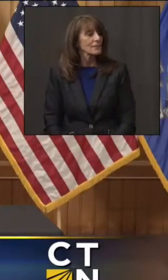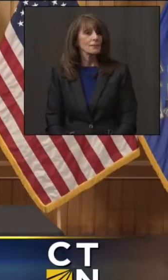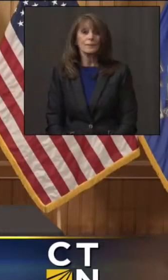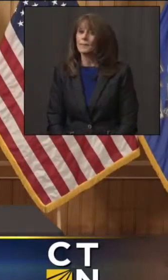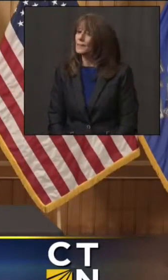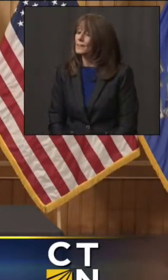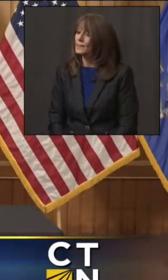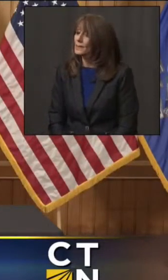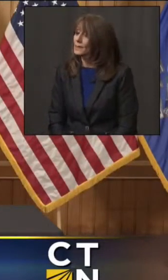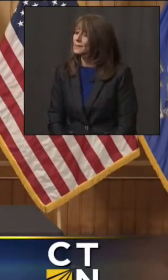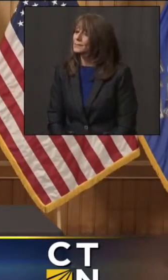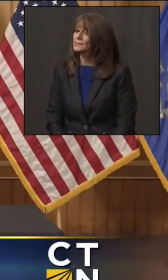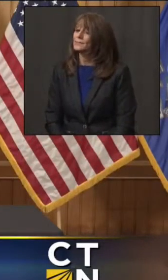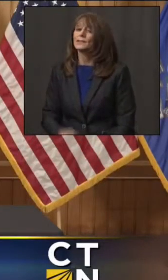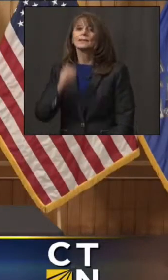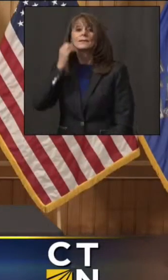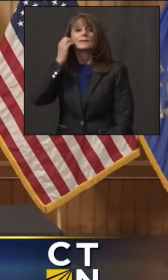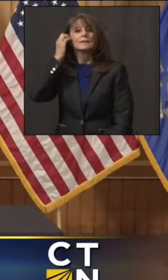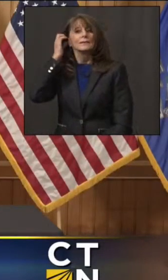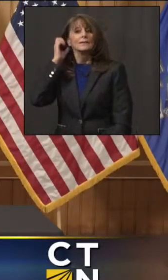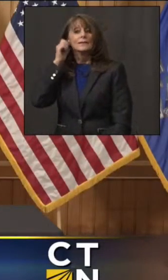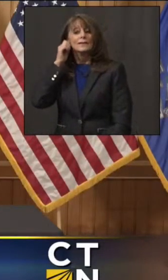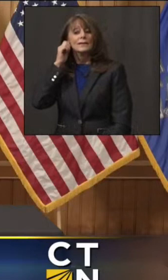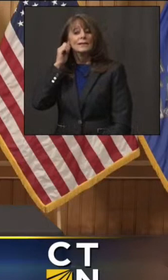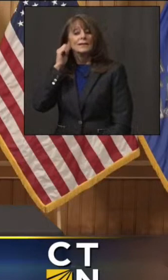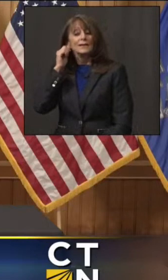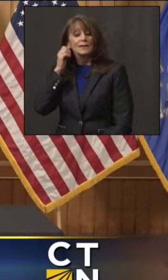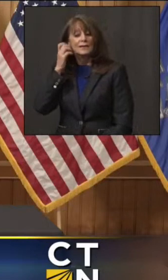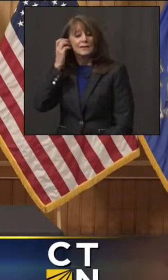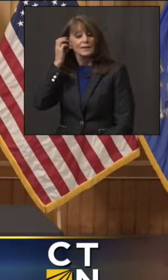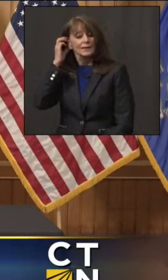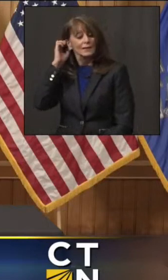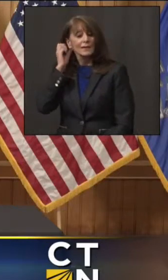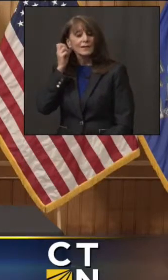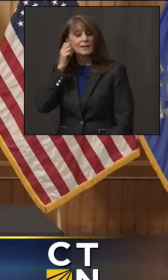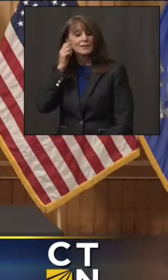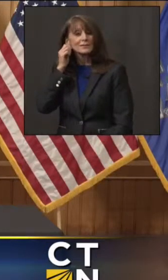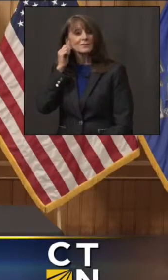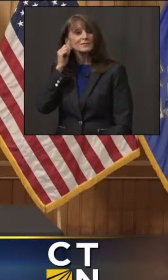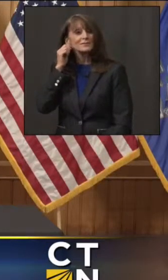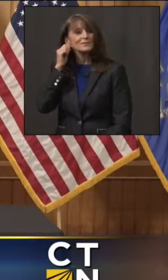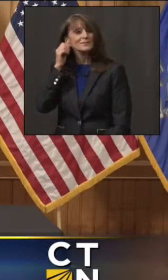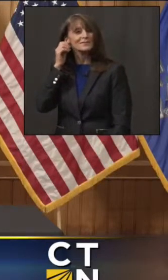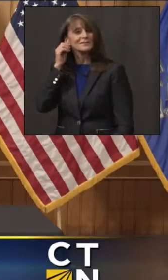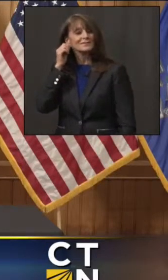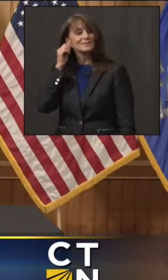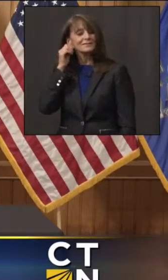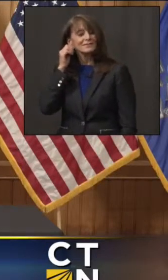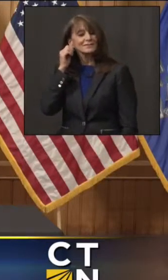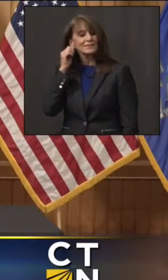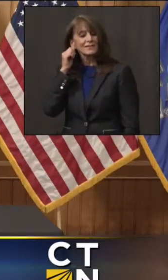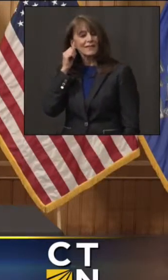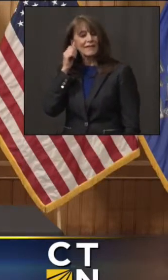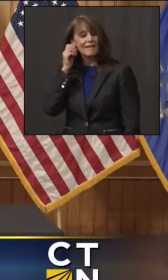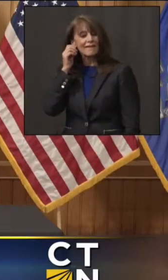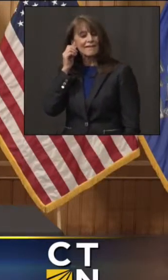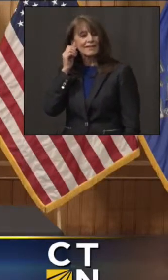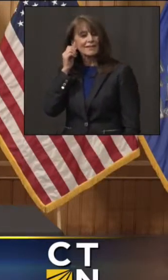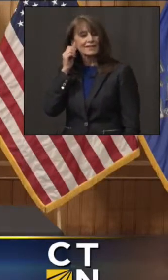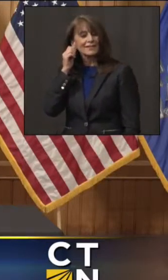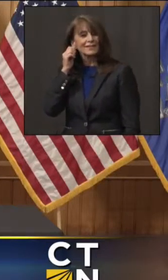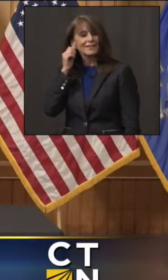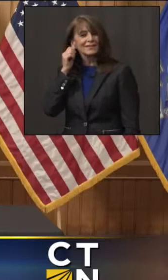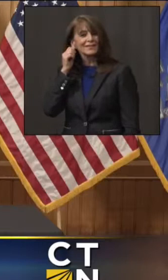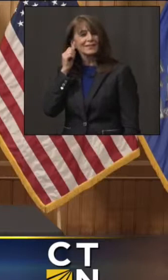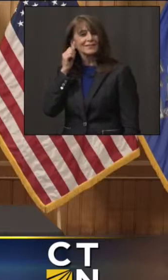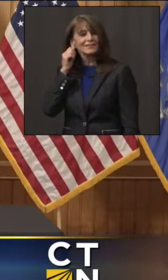report from Thanksgiving weekend? Just from visualizing, a lot of folks were out at the malls, things like that, all weekend, maybe not as